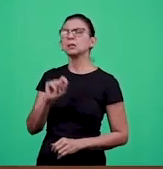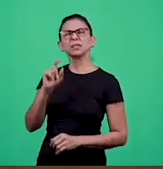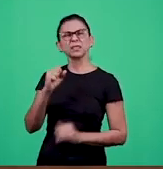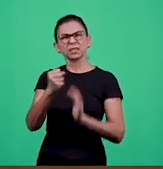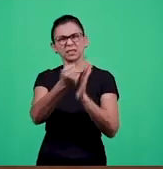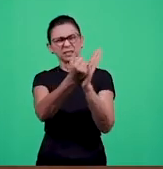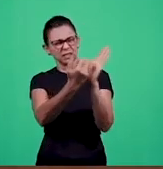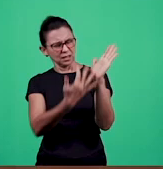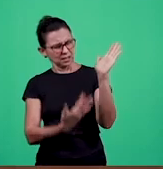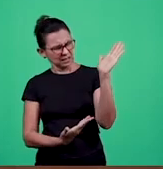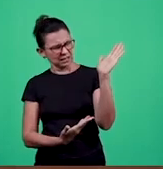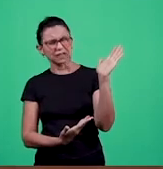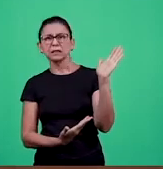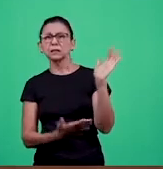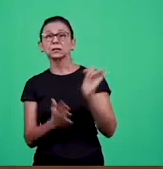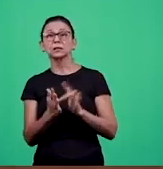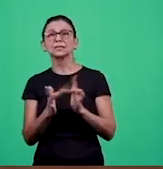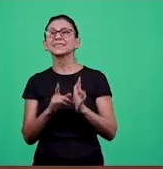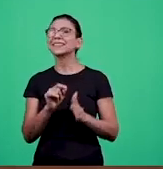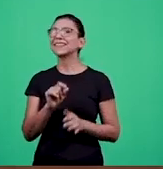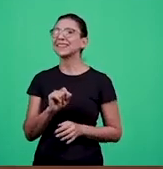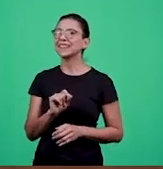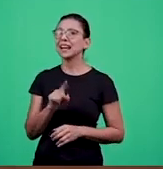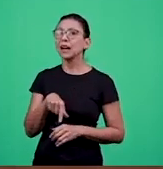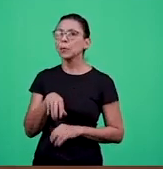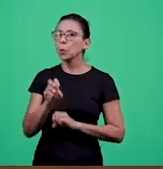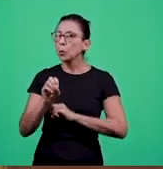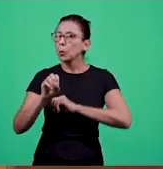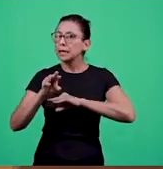of Jesus is what for us? The blood of